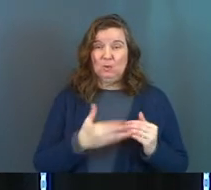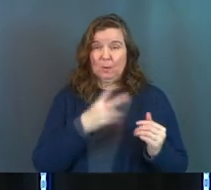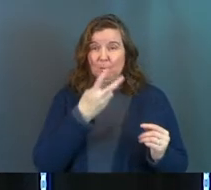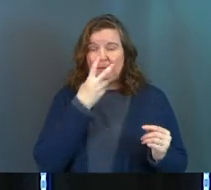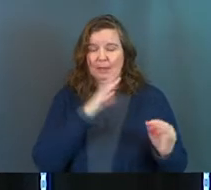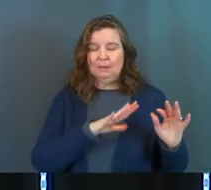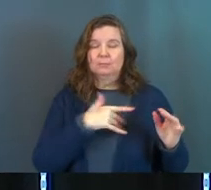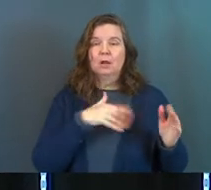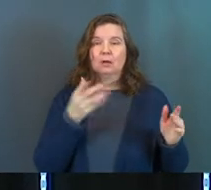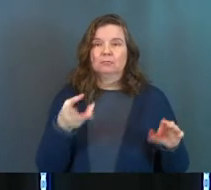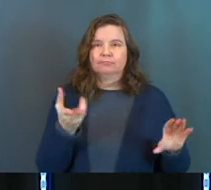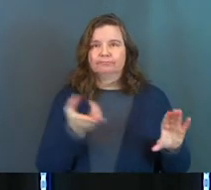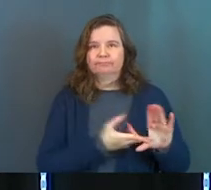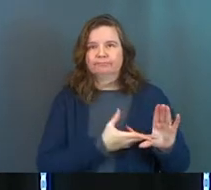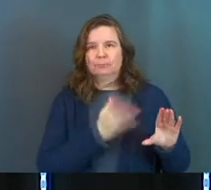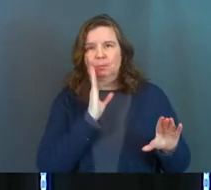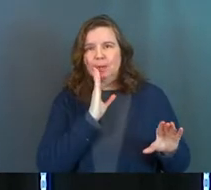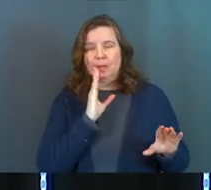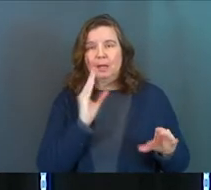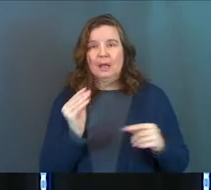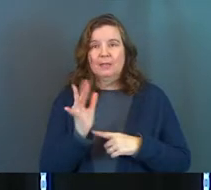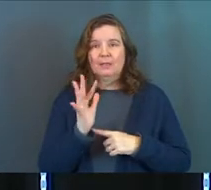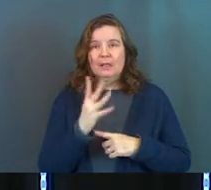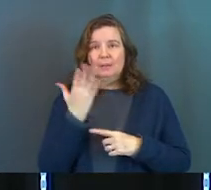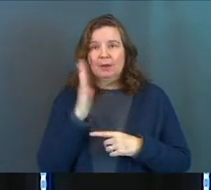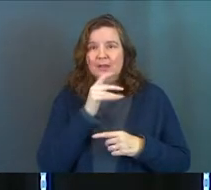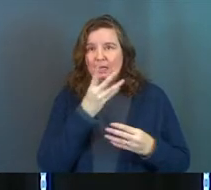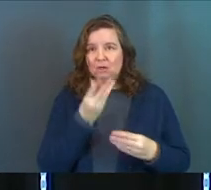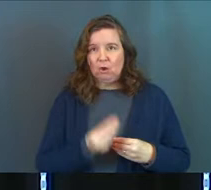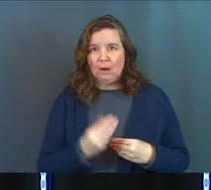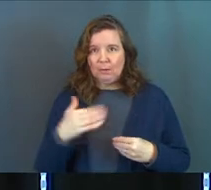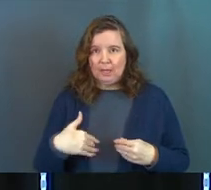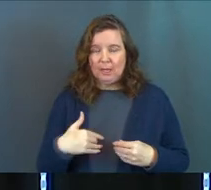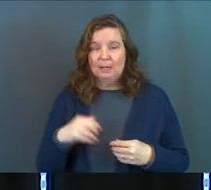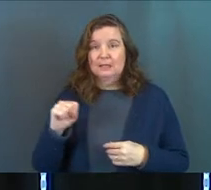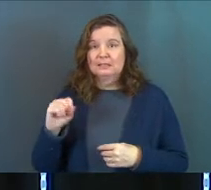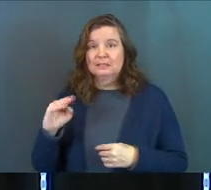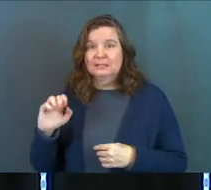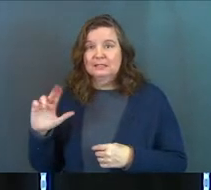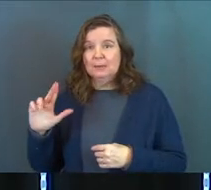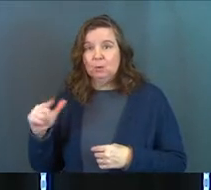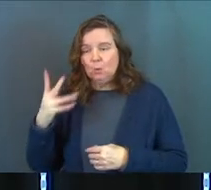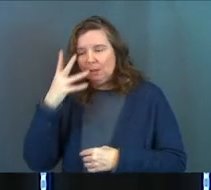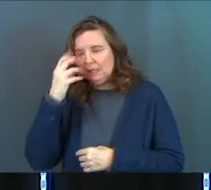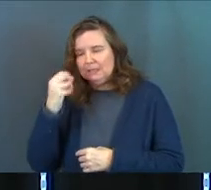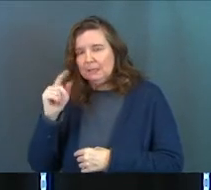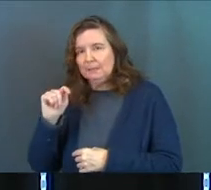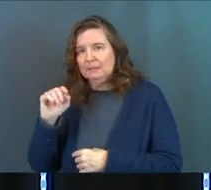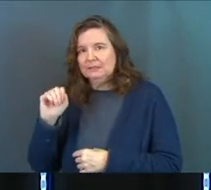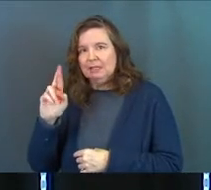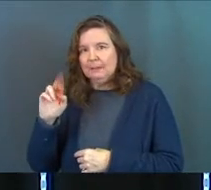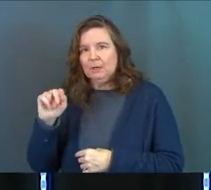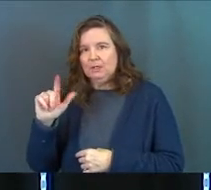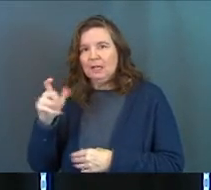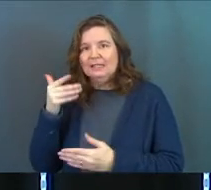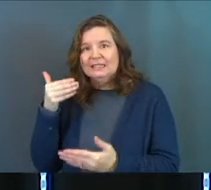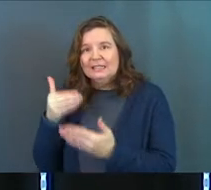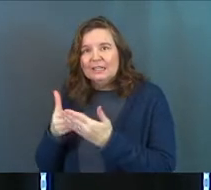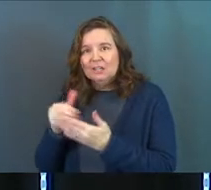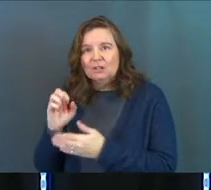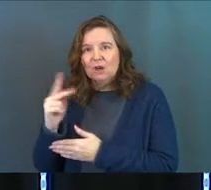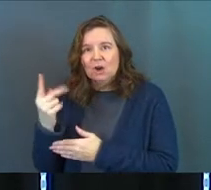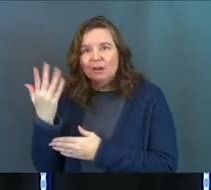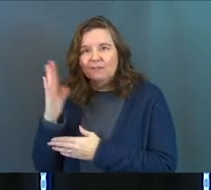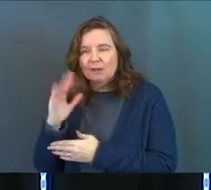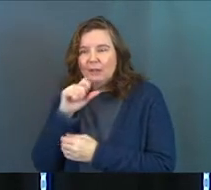blind by now, had gone to bed, and the lamp of God had not yet gone out, and Samuel was sleeping in the tabernacle near the ark of God. I just love that